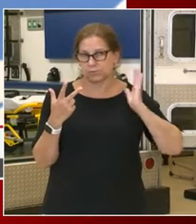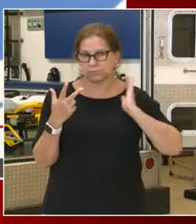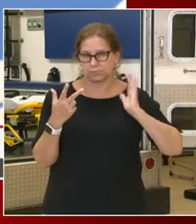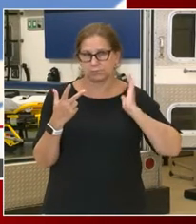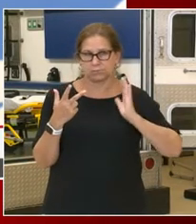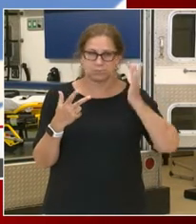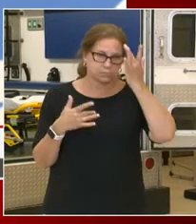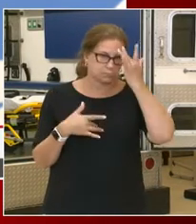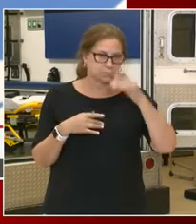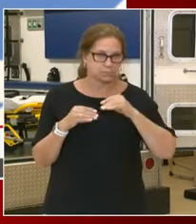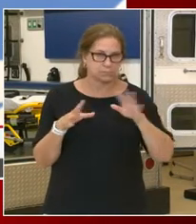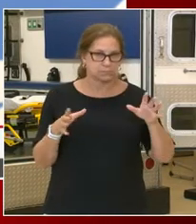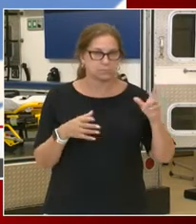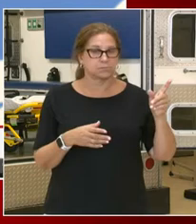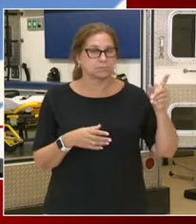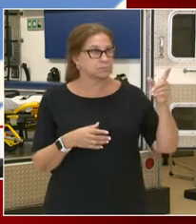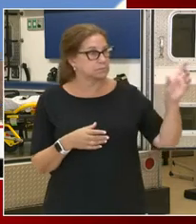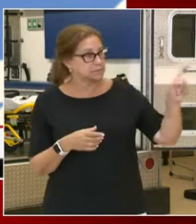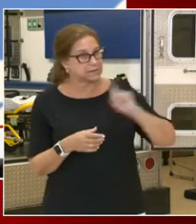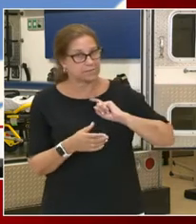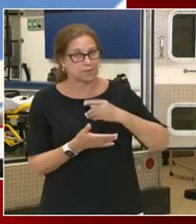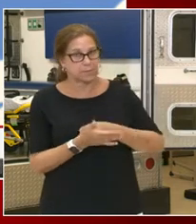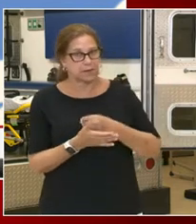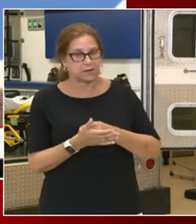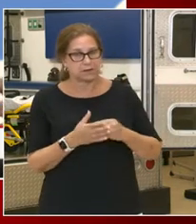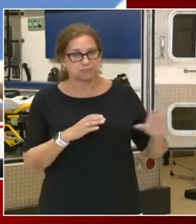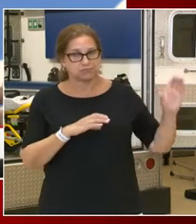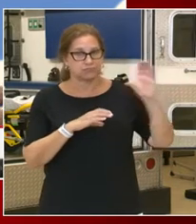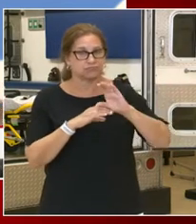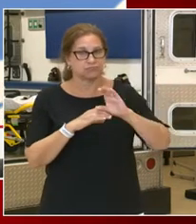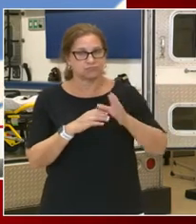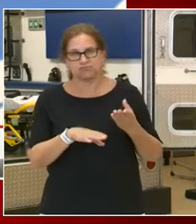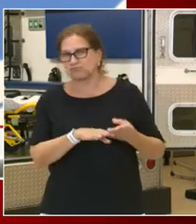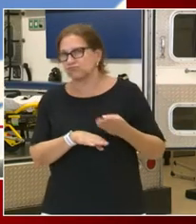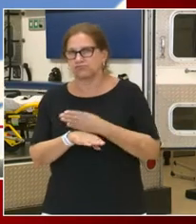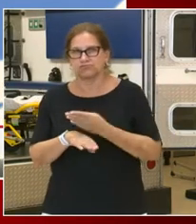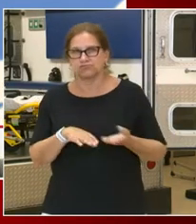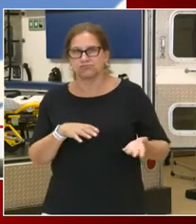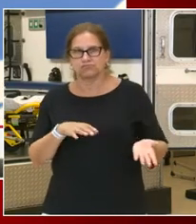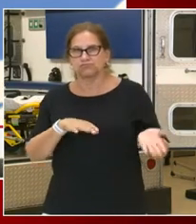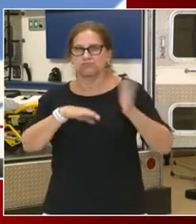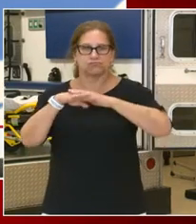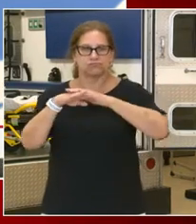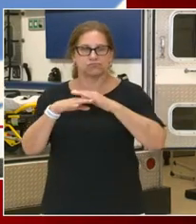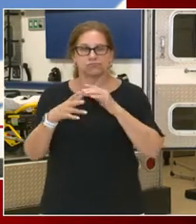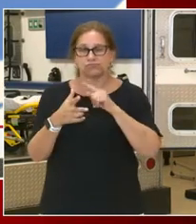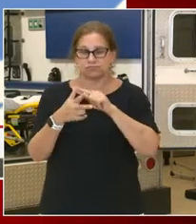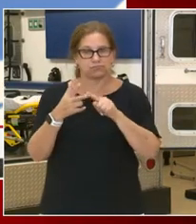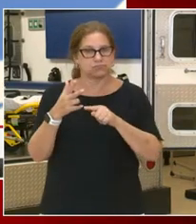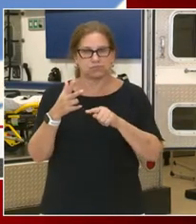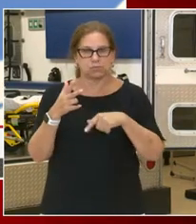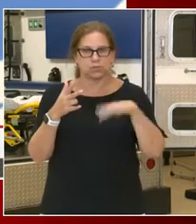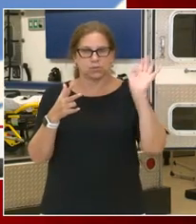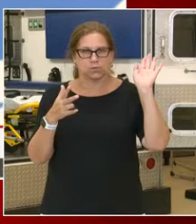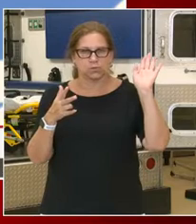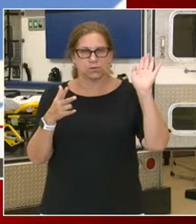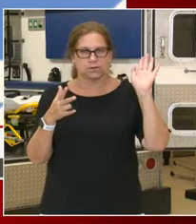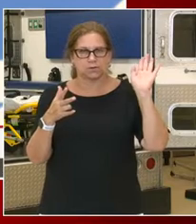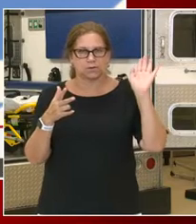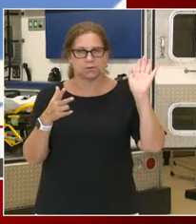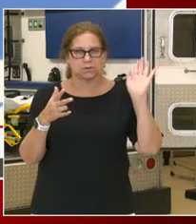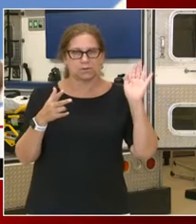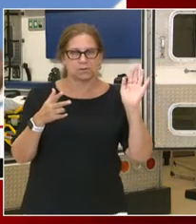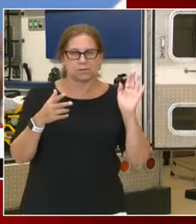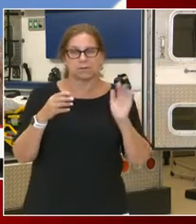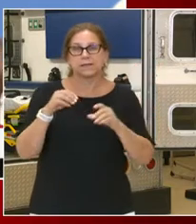given us some seed funding to be able to accelerate the development of those pipelines. And in Anacostia, where our partnership